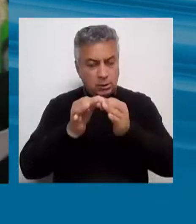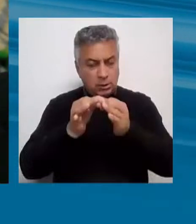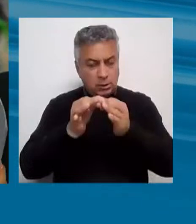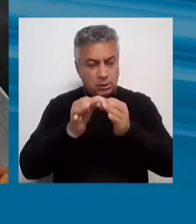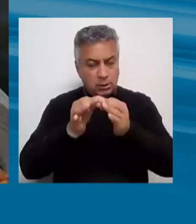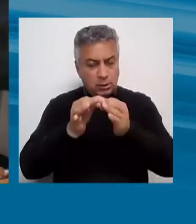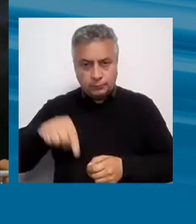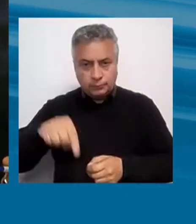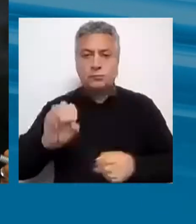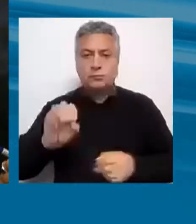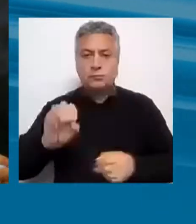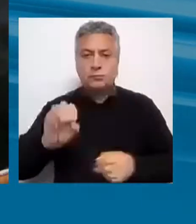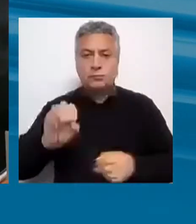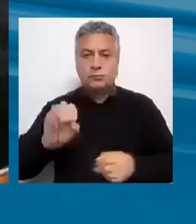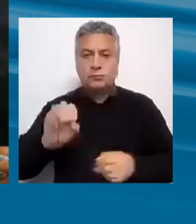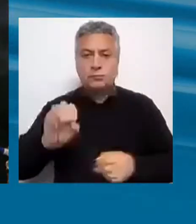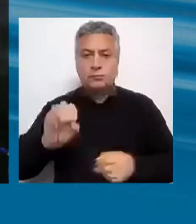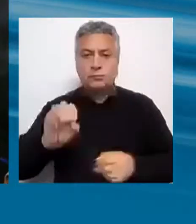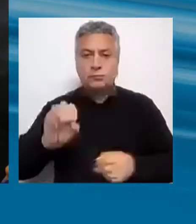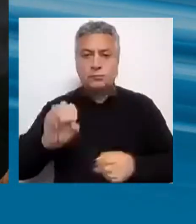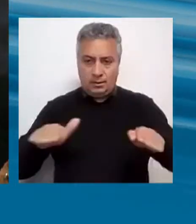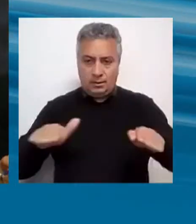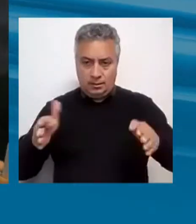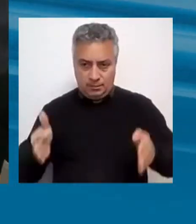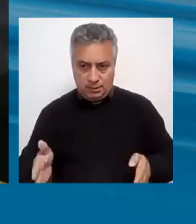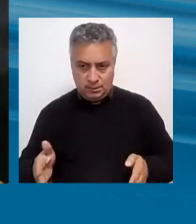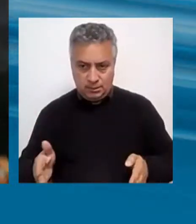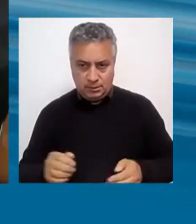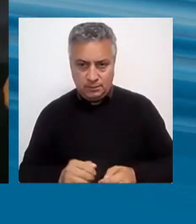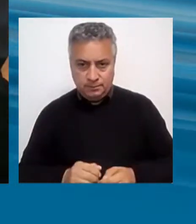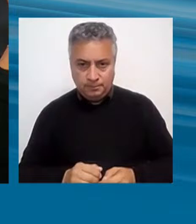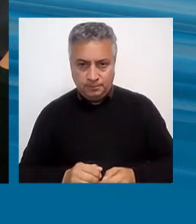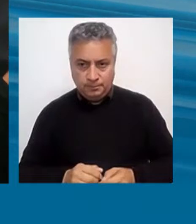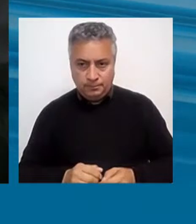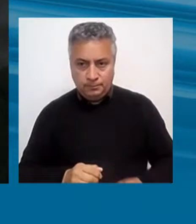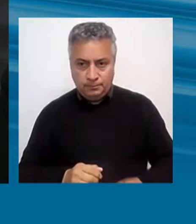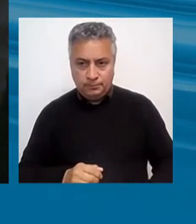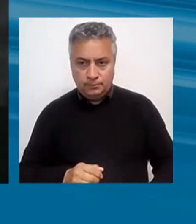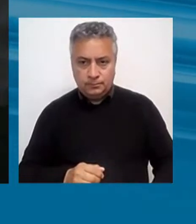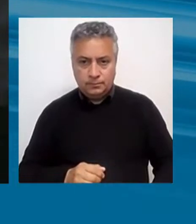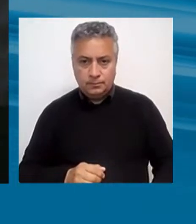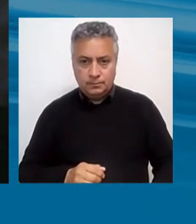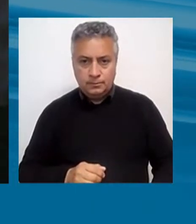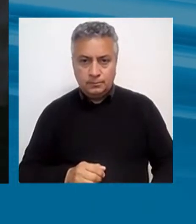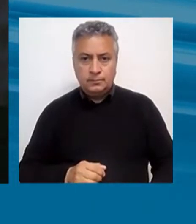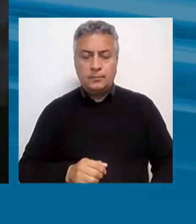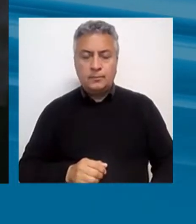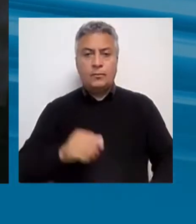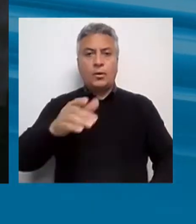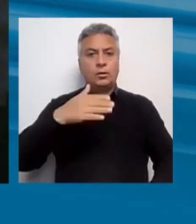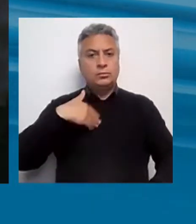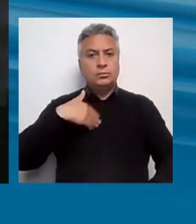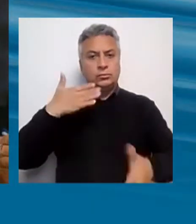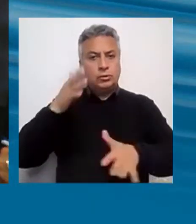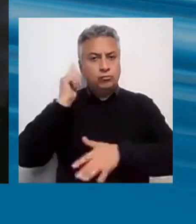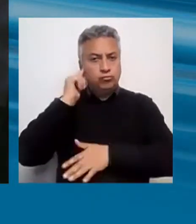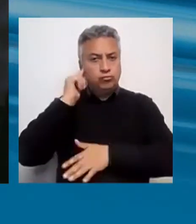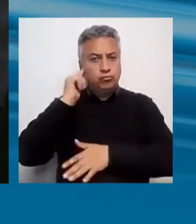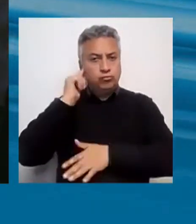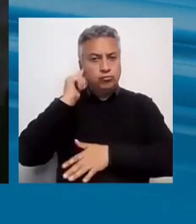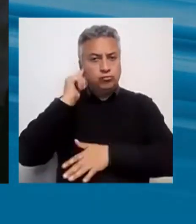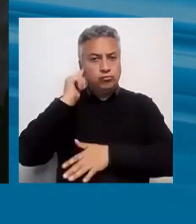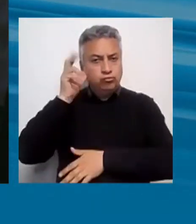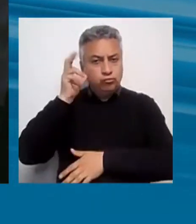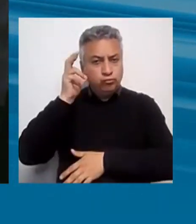In this panel, we are talking about reducing inequality, fostering inclusion, social mobility. And in light of what I have